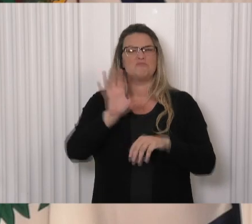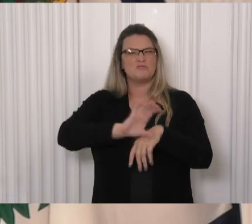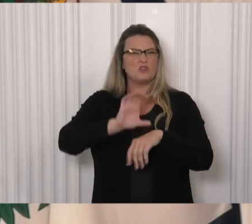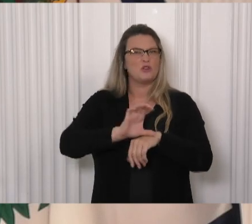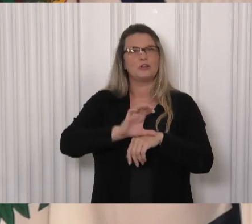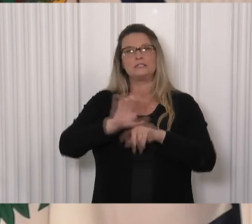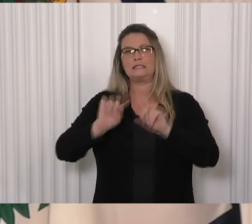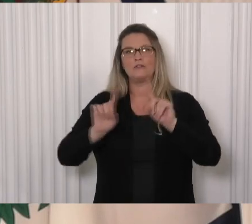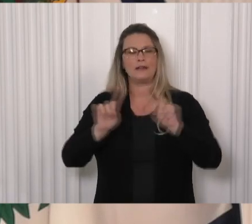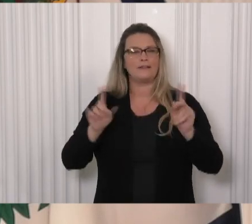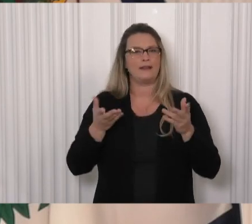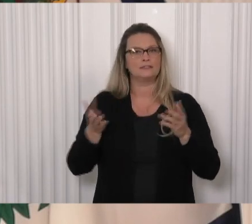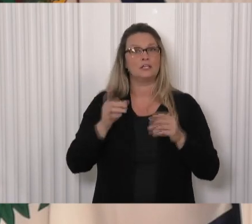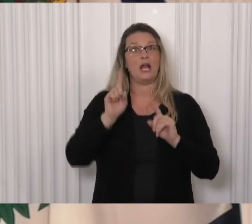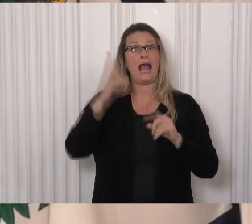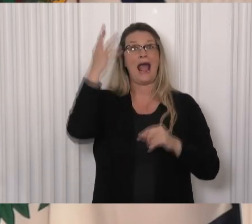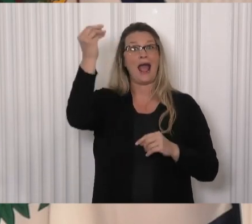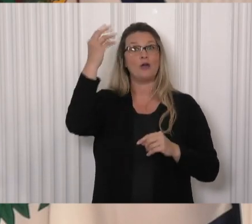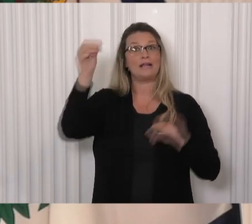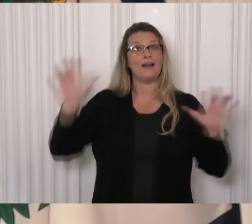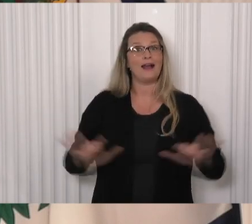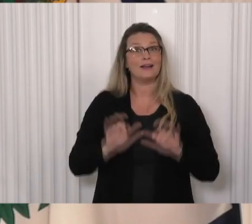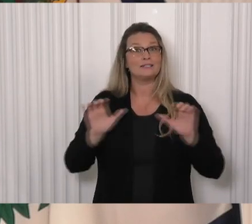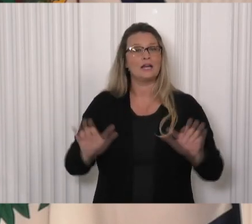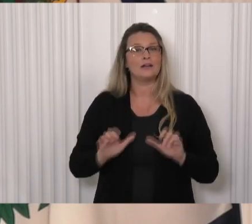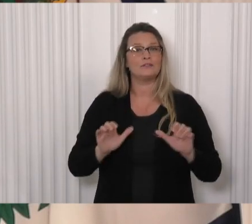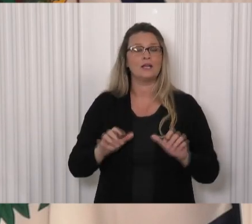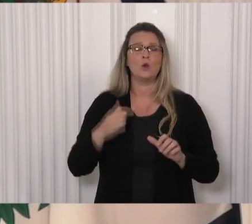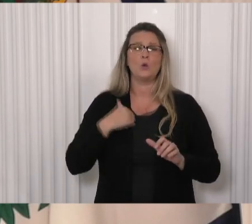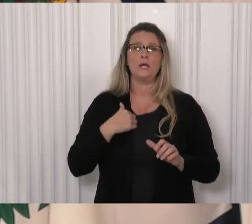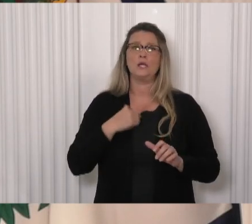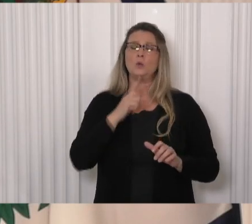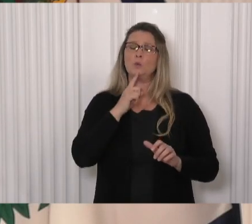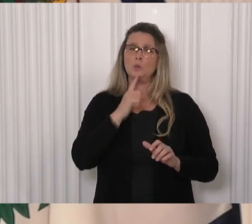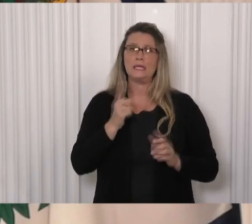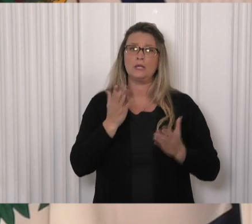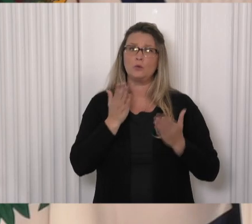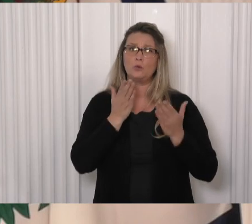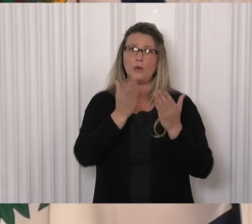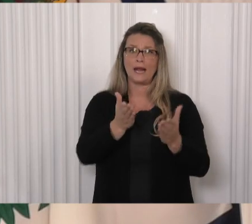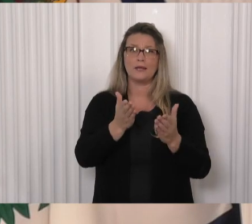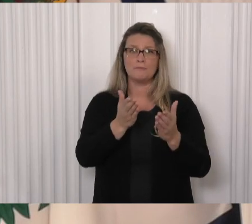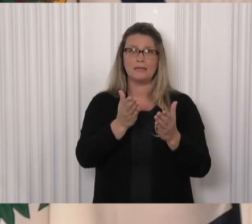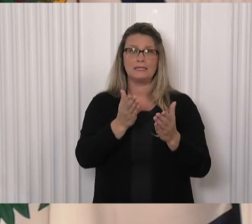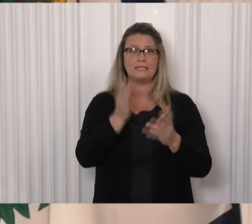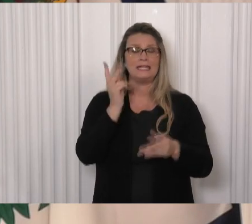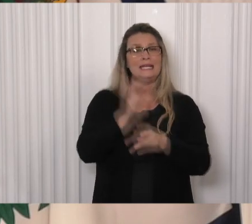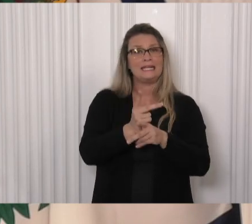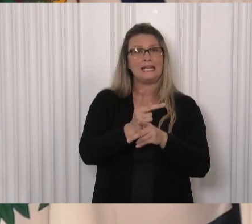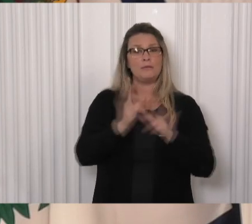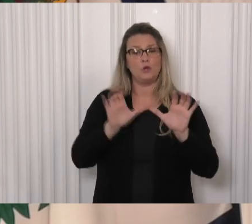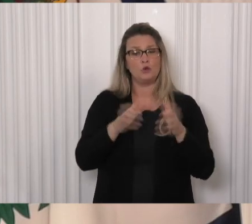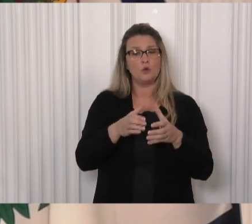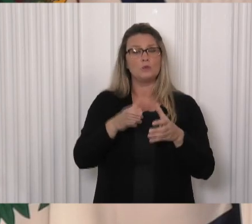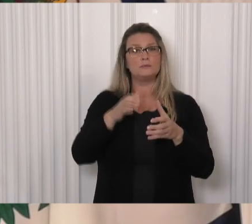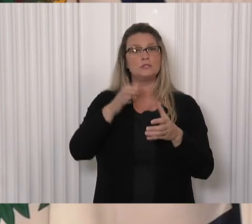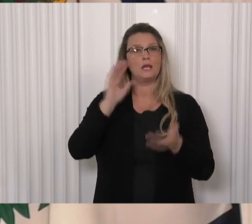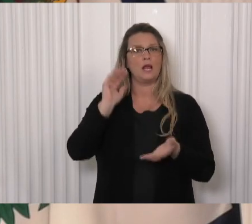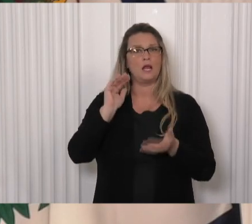outdoor activity, and it highly recommends that we minimize that to below 10 people into a